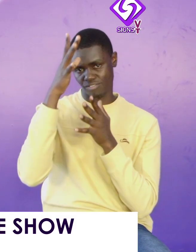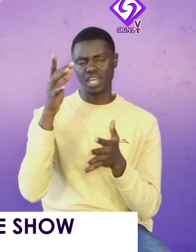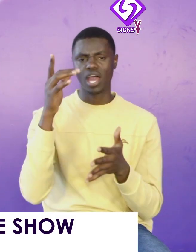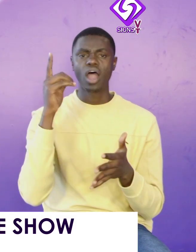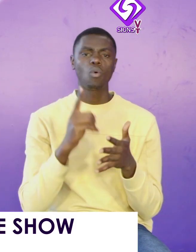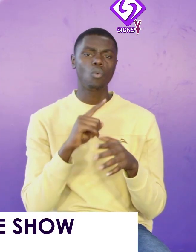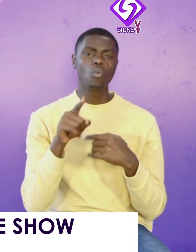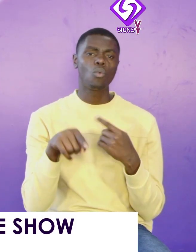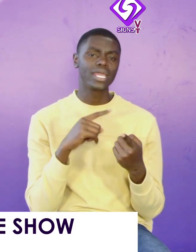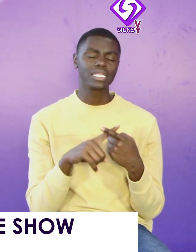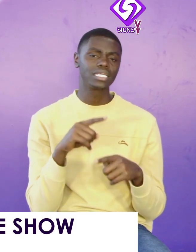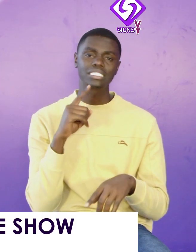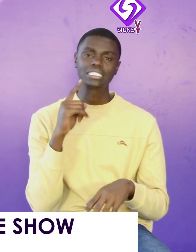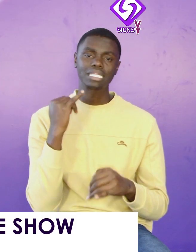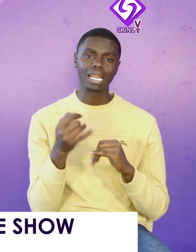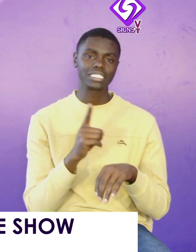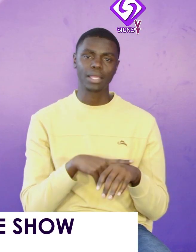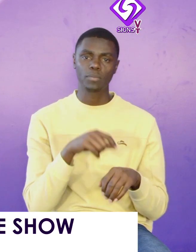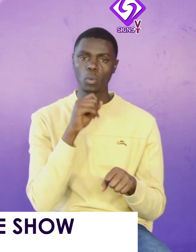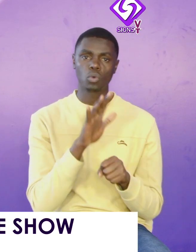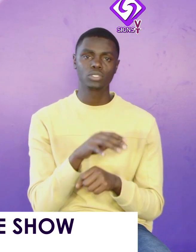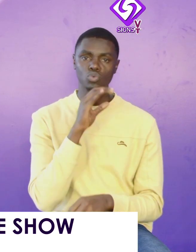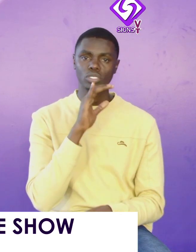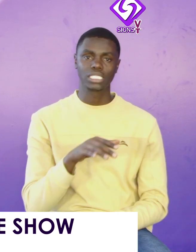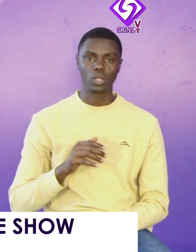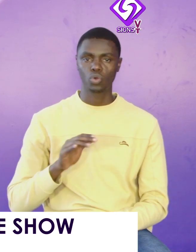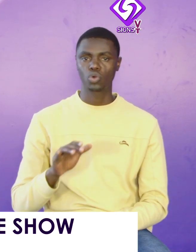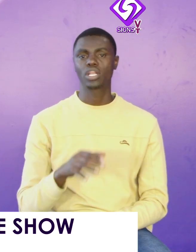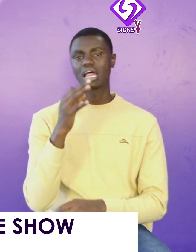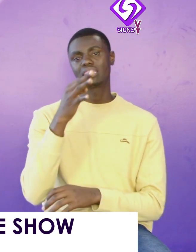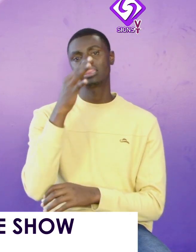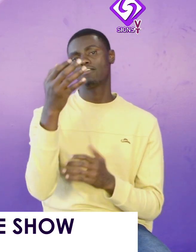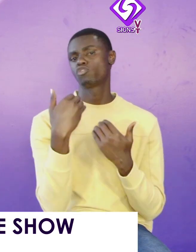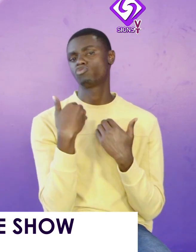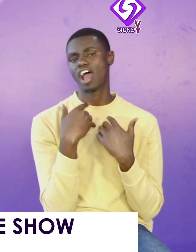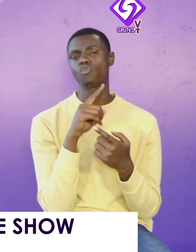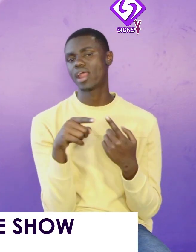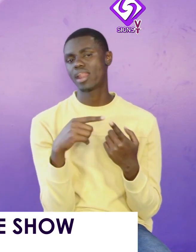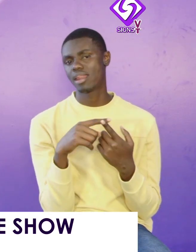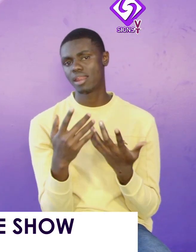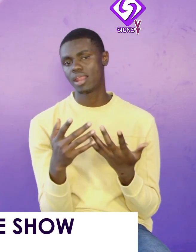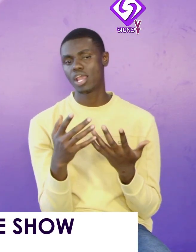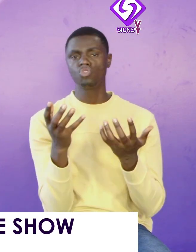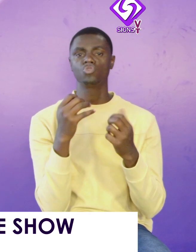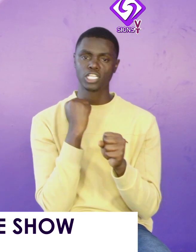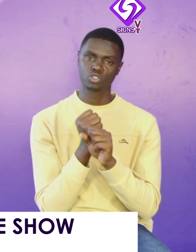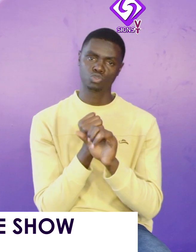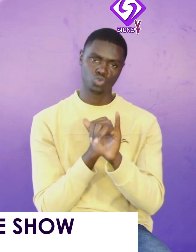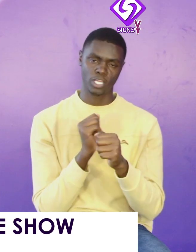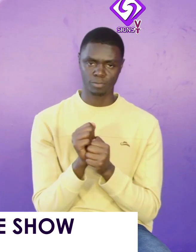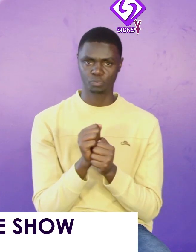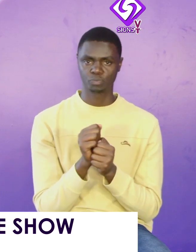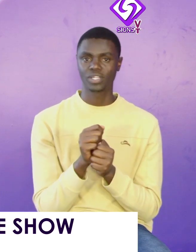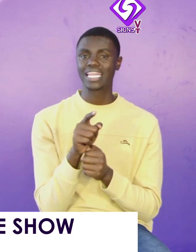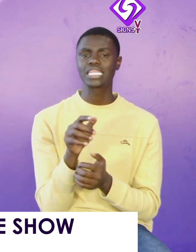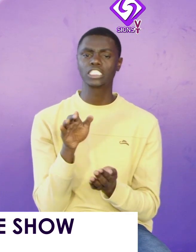time you assured your sons and your daughters that they have a future? You need to do this. This